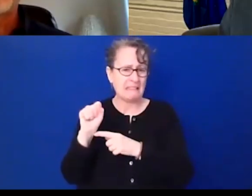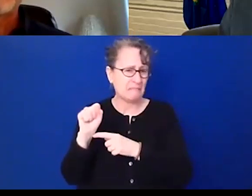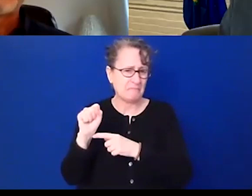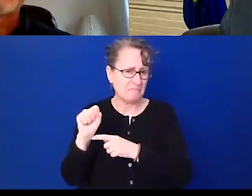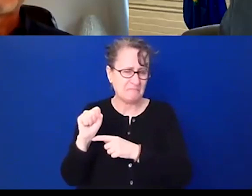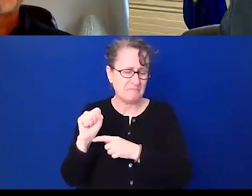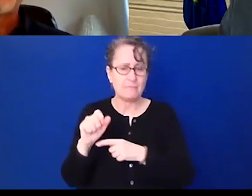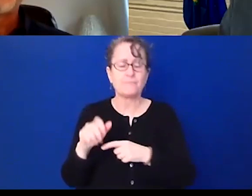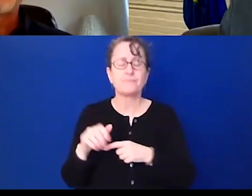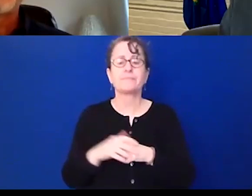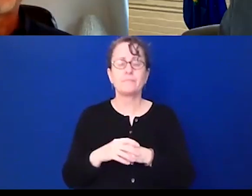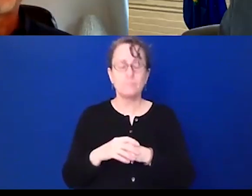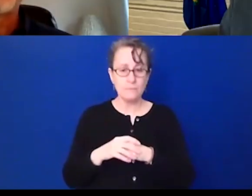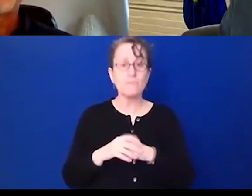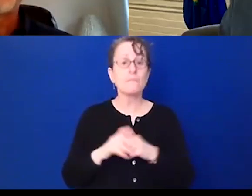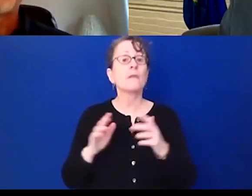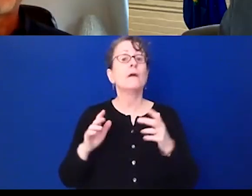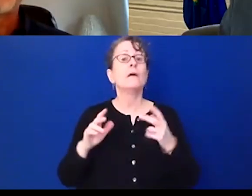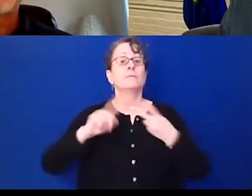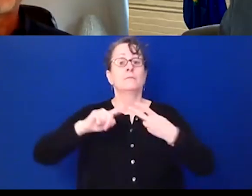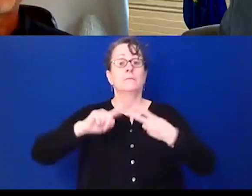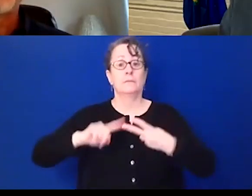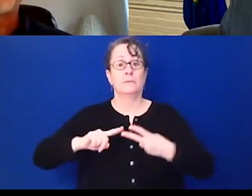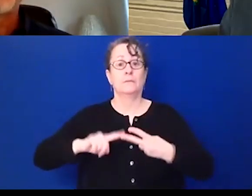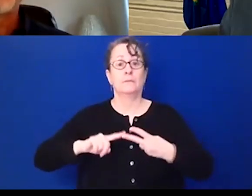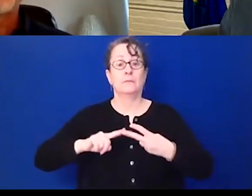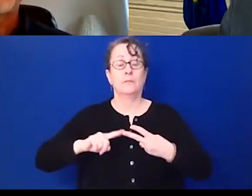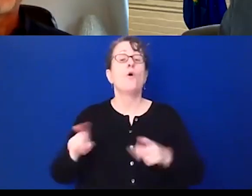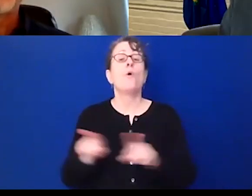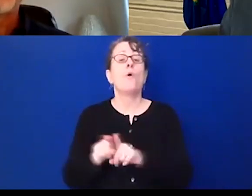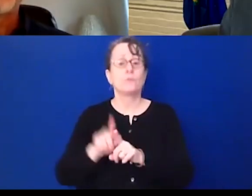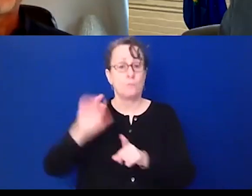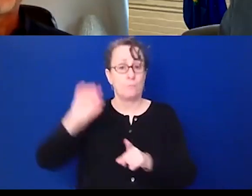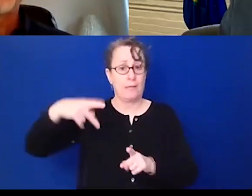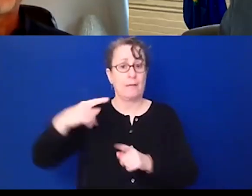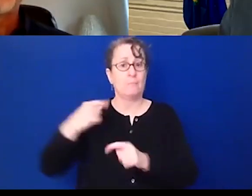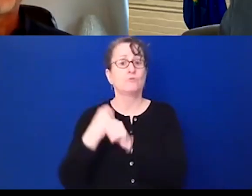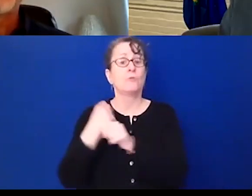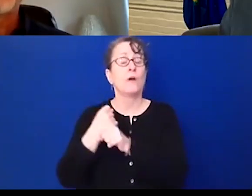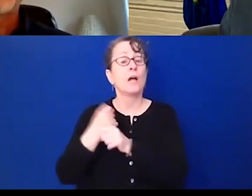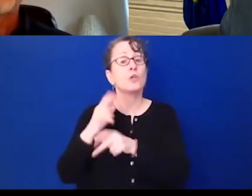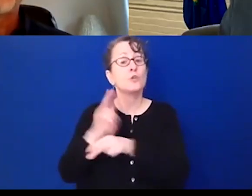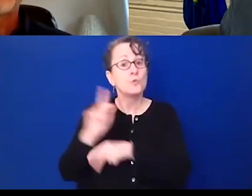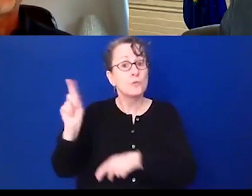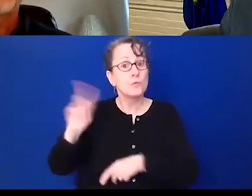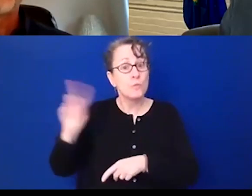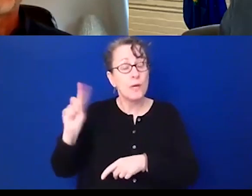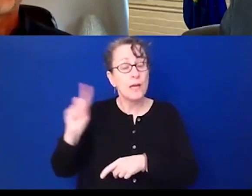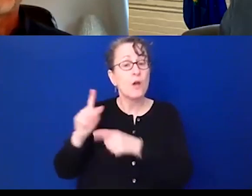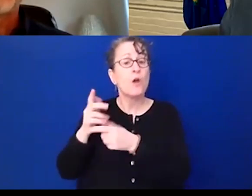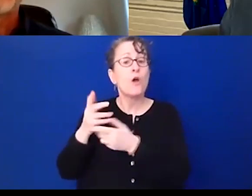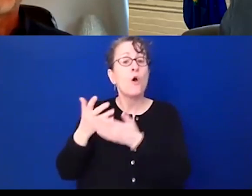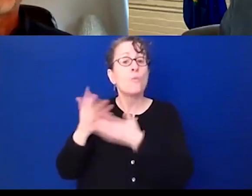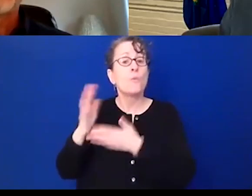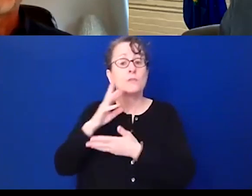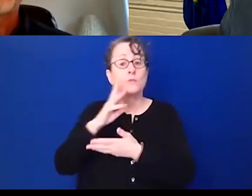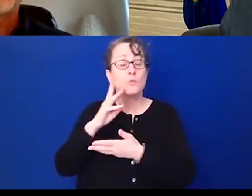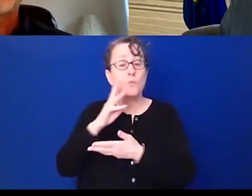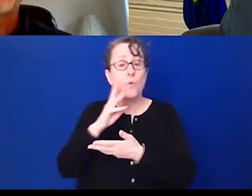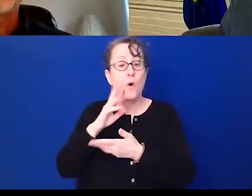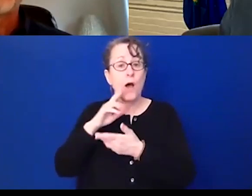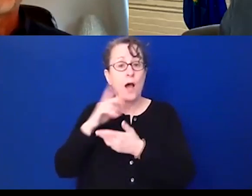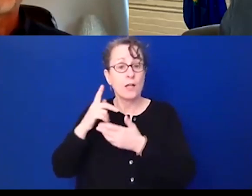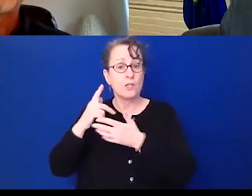is also a pickup truck. This is used at the wastewater treatment plant for their snow plowing and maintenance and